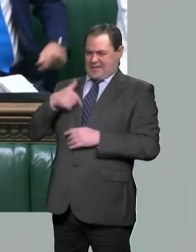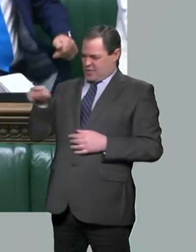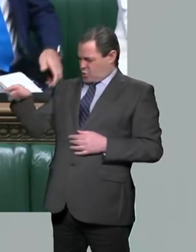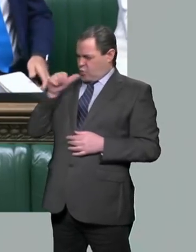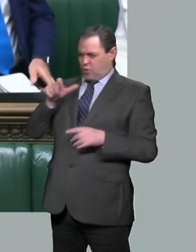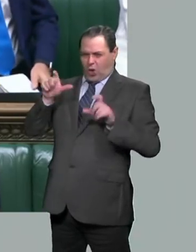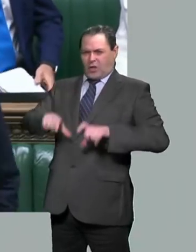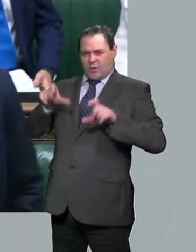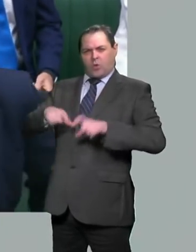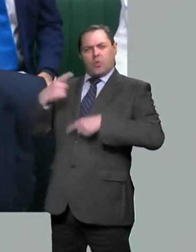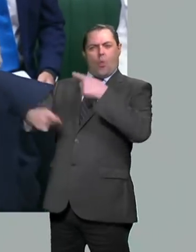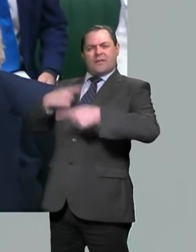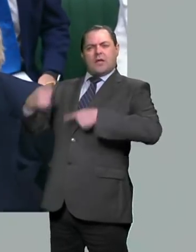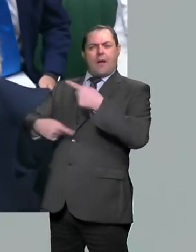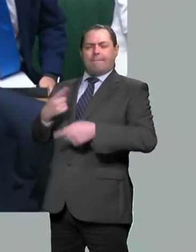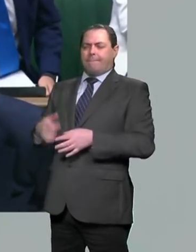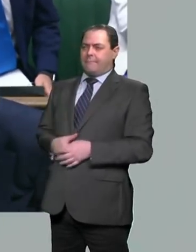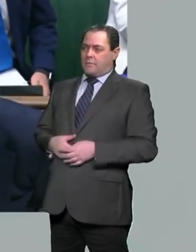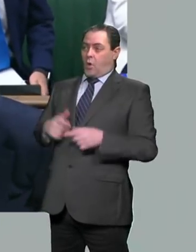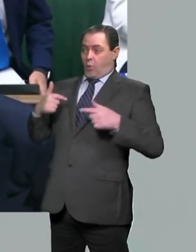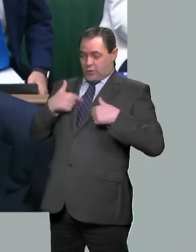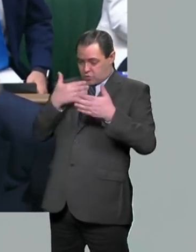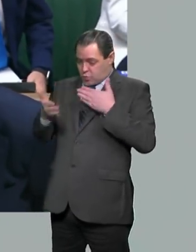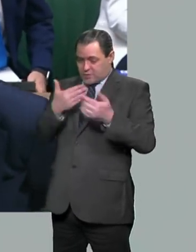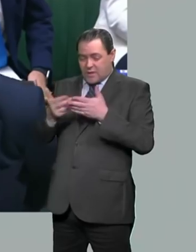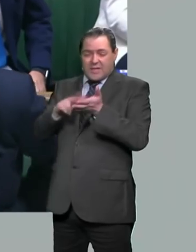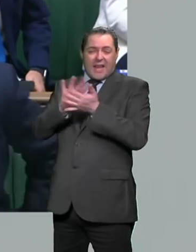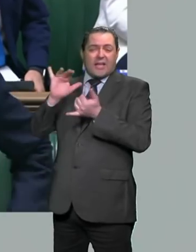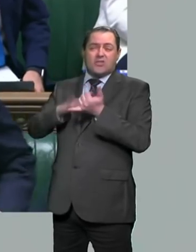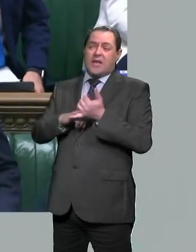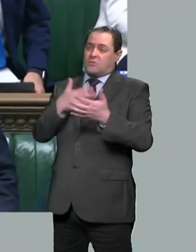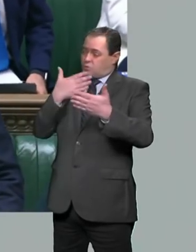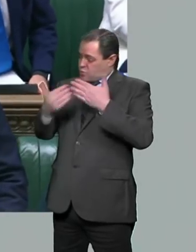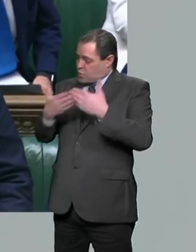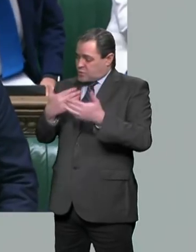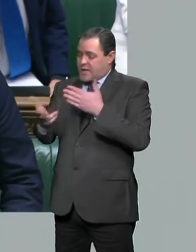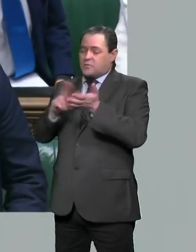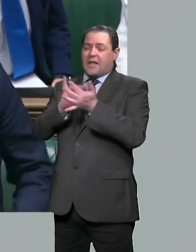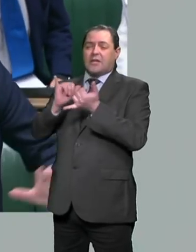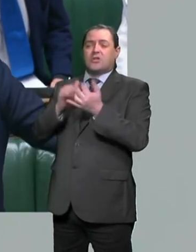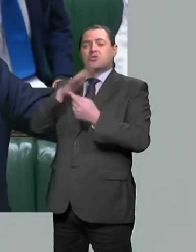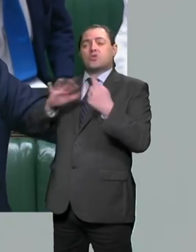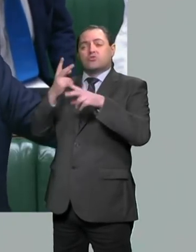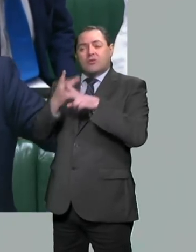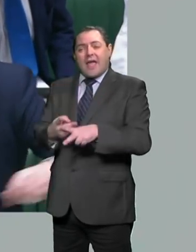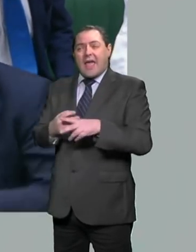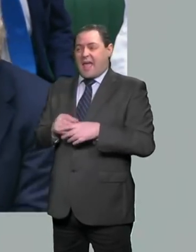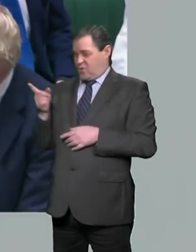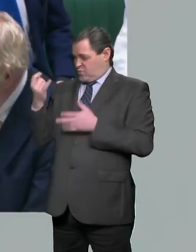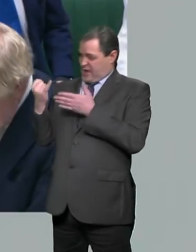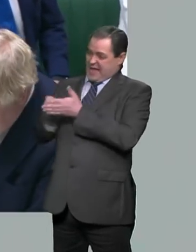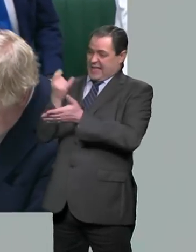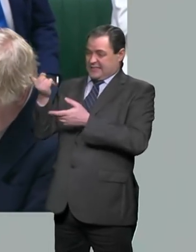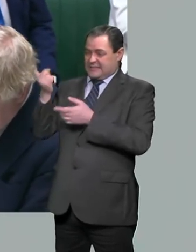in lockdown, Mr. Speaker. We're fixing the NHS and social care when they voted against